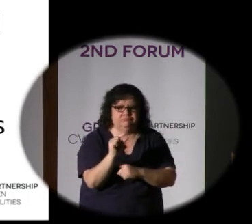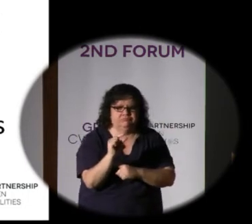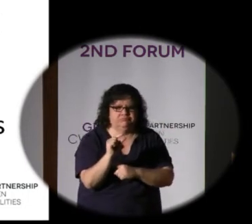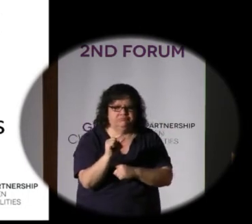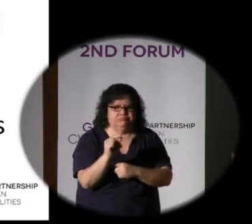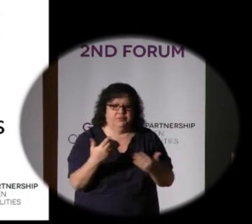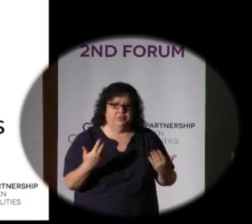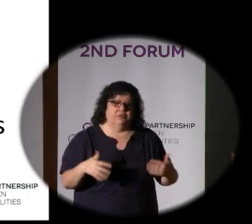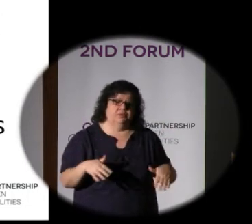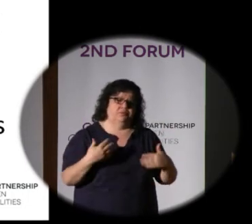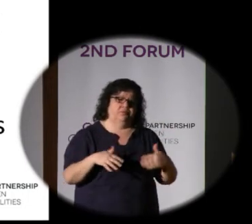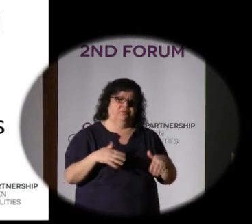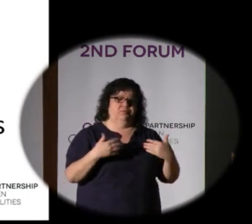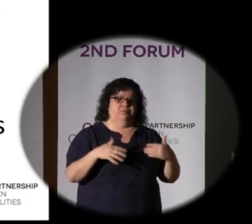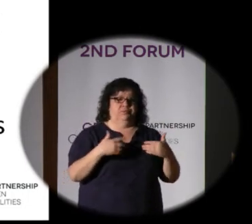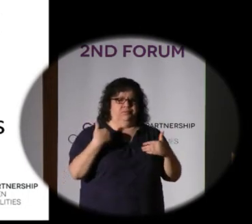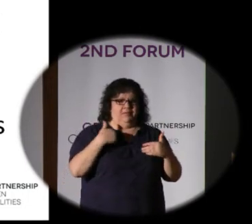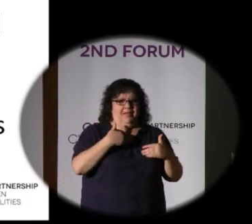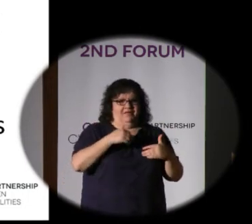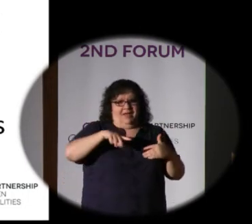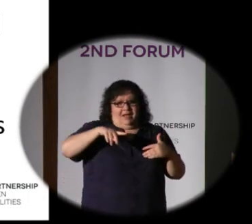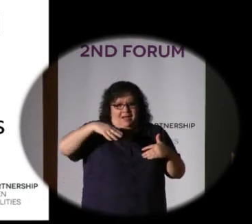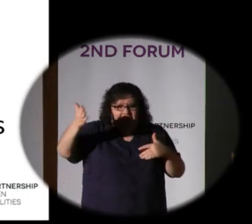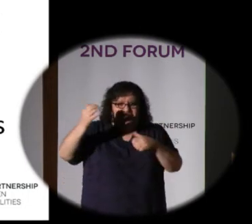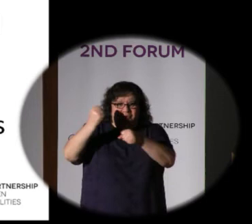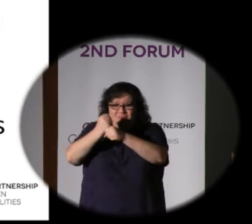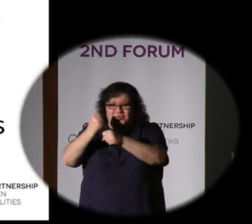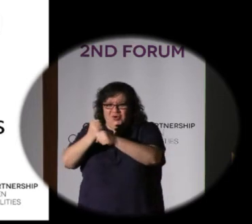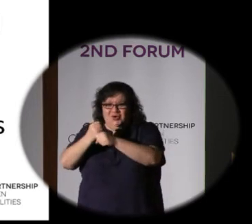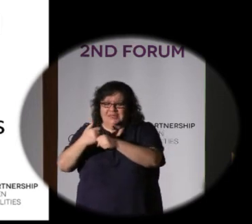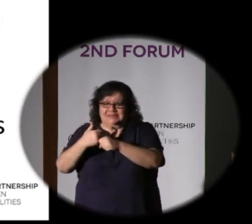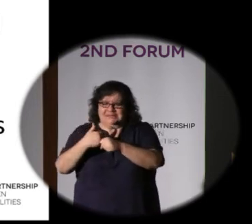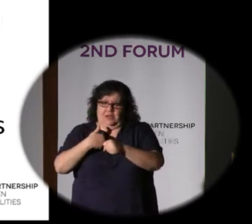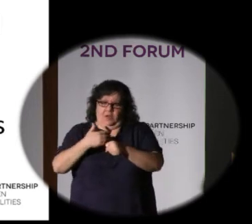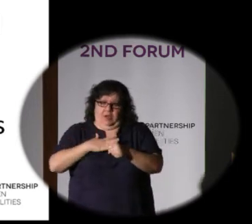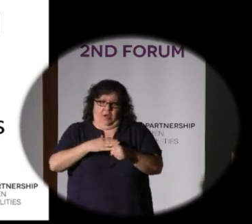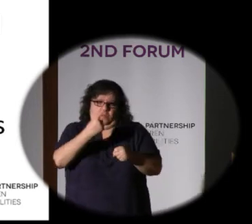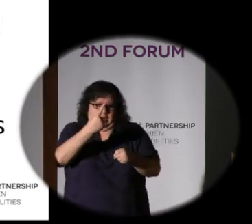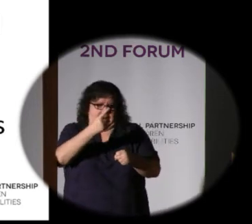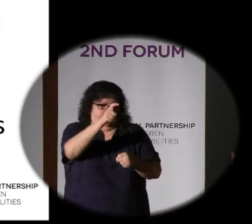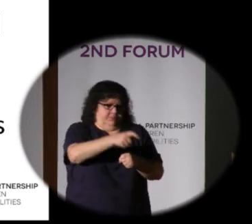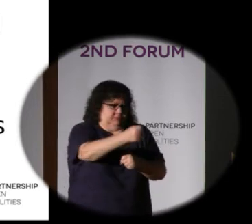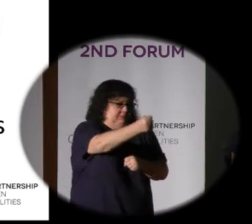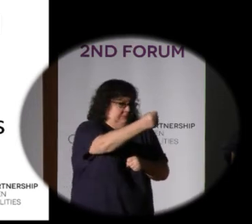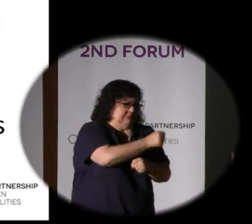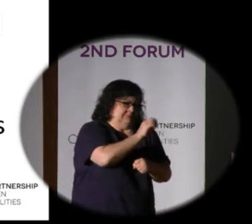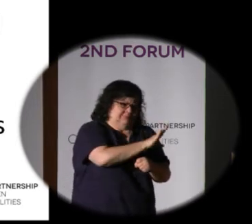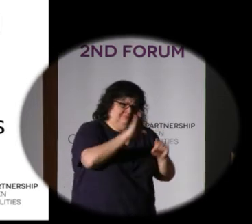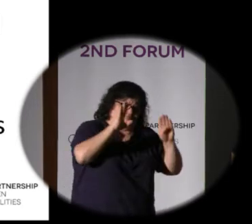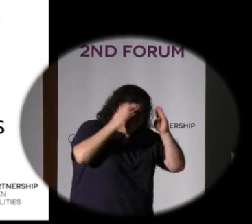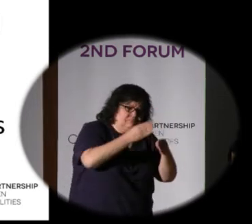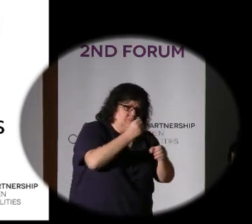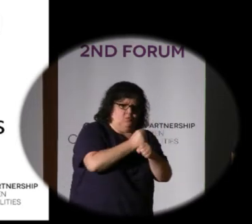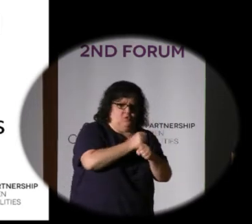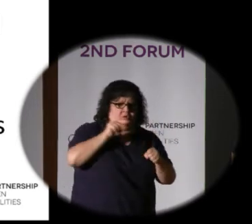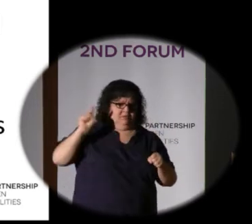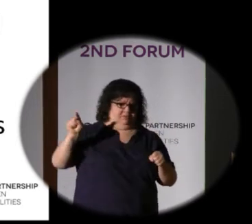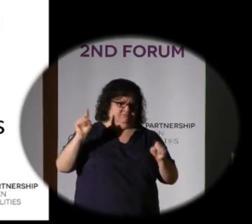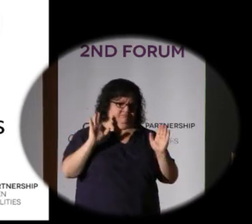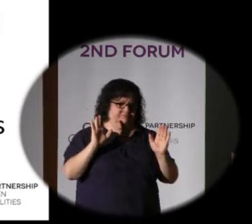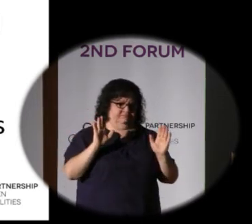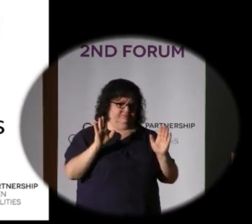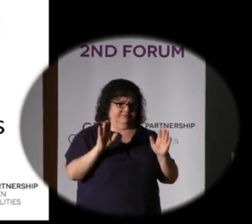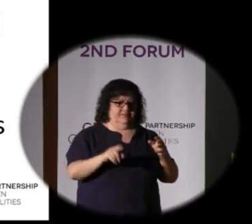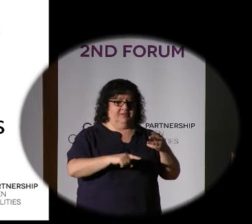And so better coordination with the task force and among different task forces. We are proposing that half-yearly meeting, if we can do,